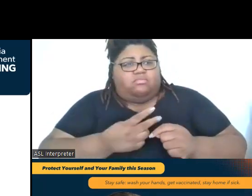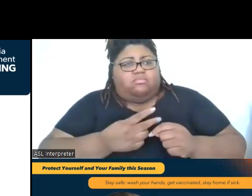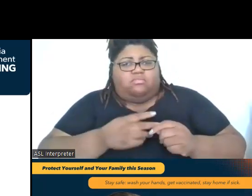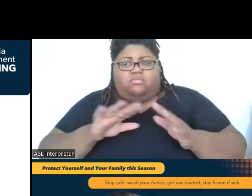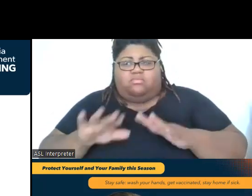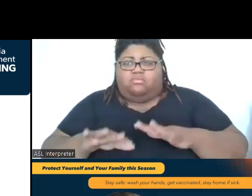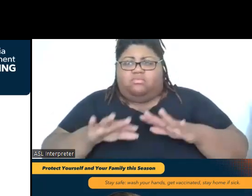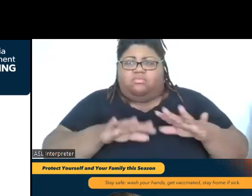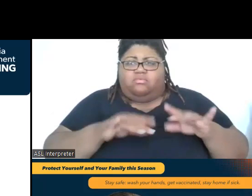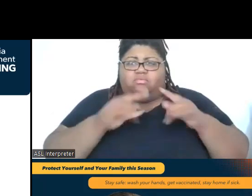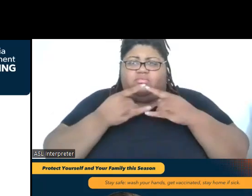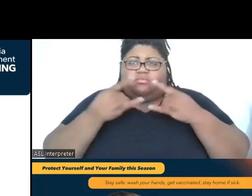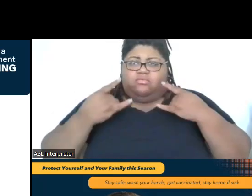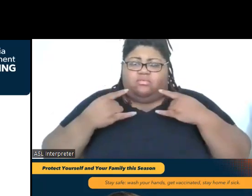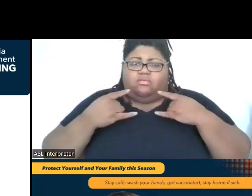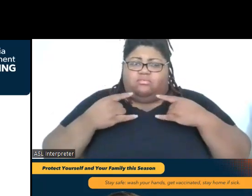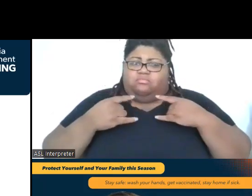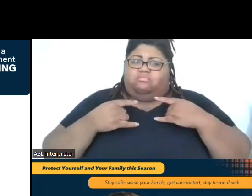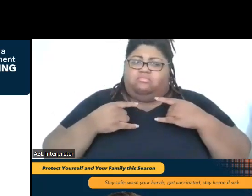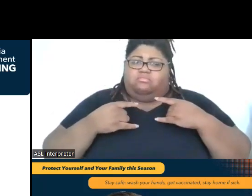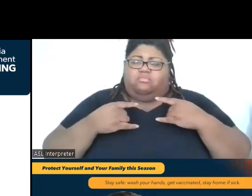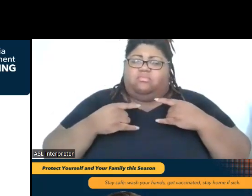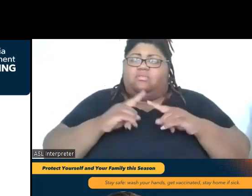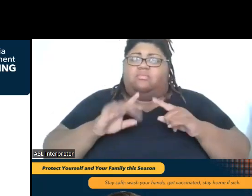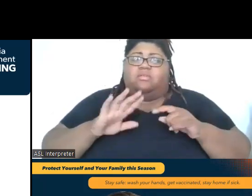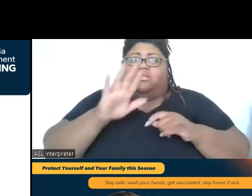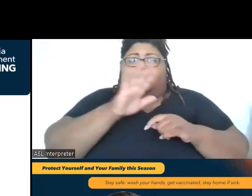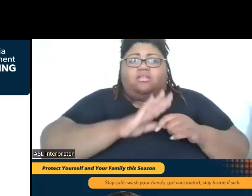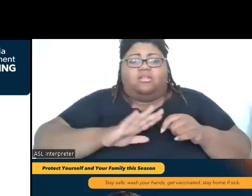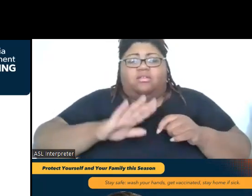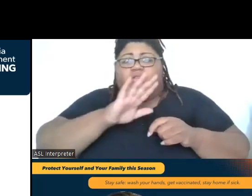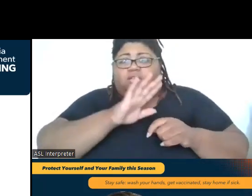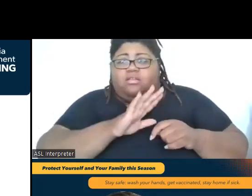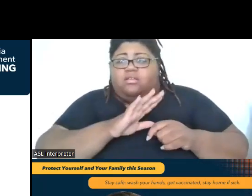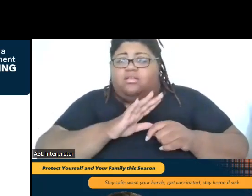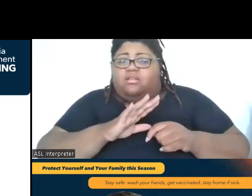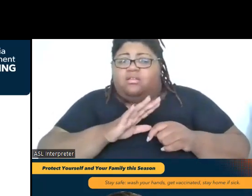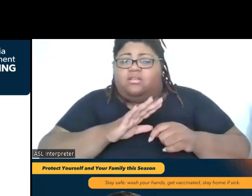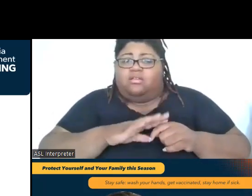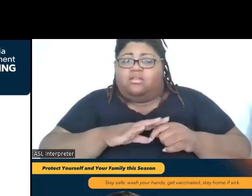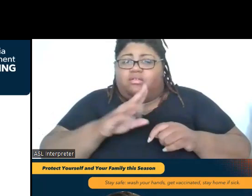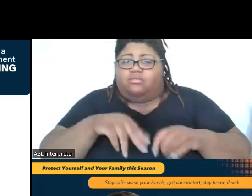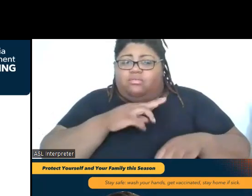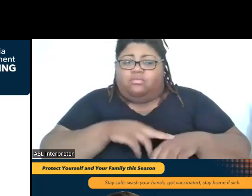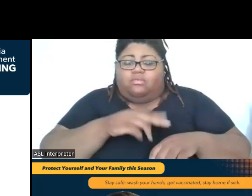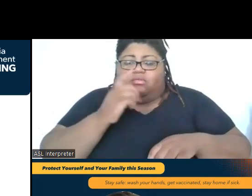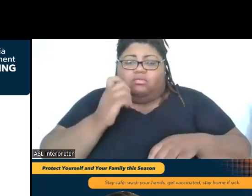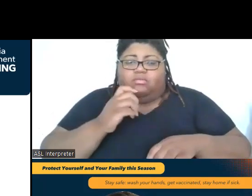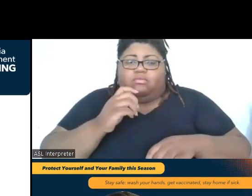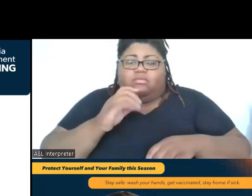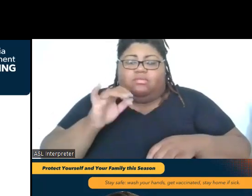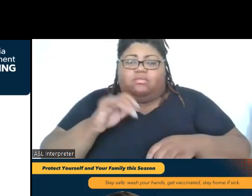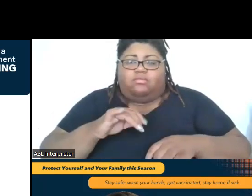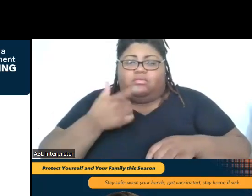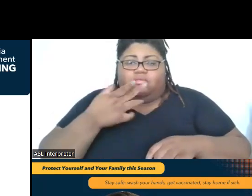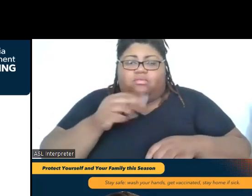time I'd ever seen that. But there is just cultural acceptance there around respiratory etiquette and safety. And I personally